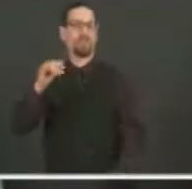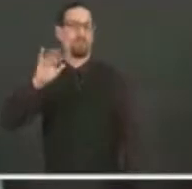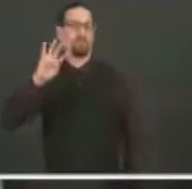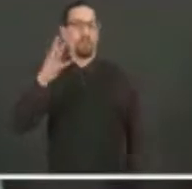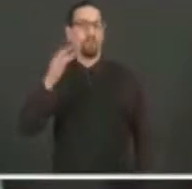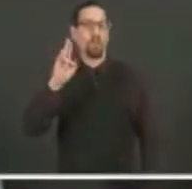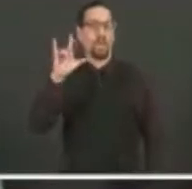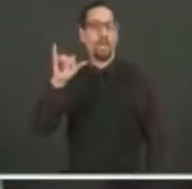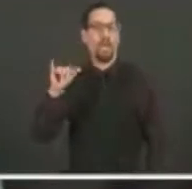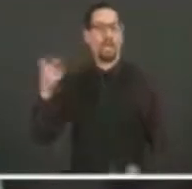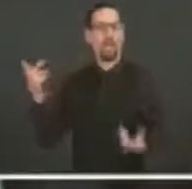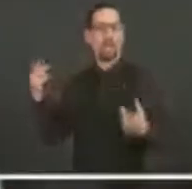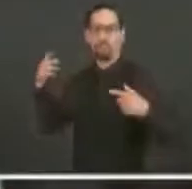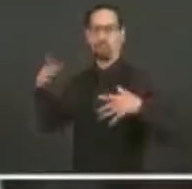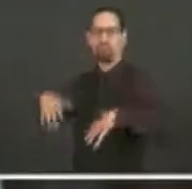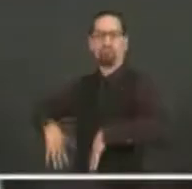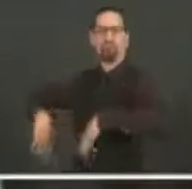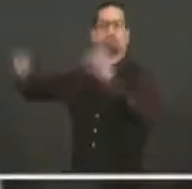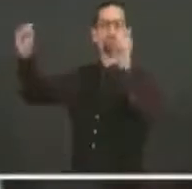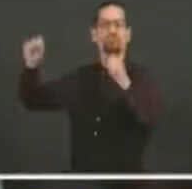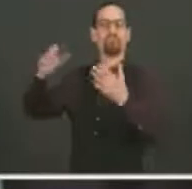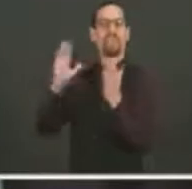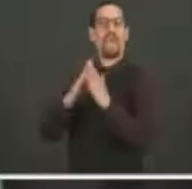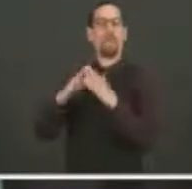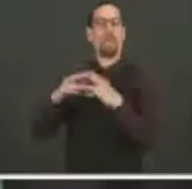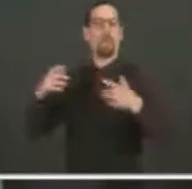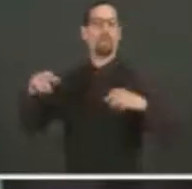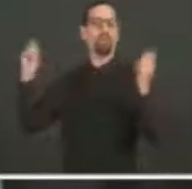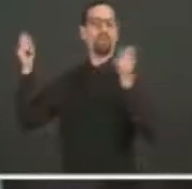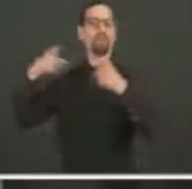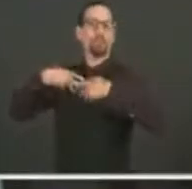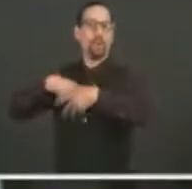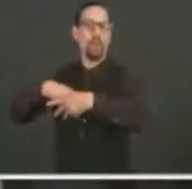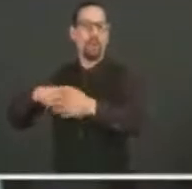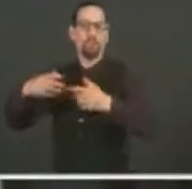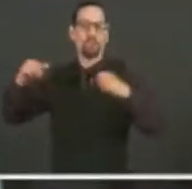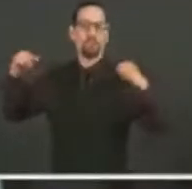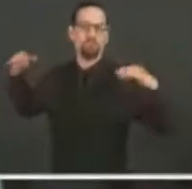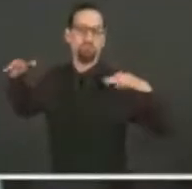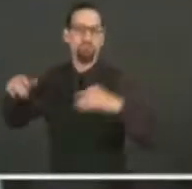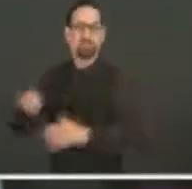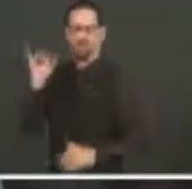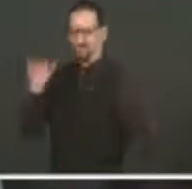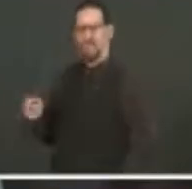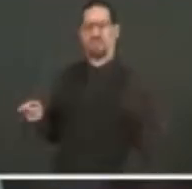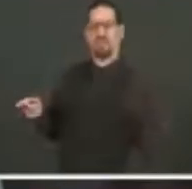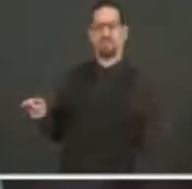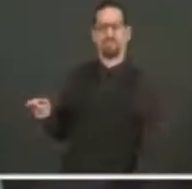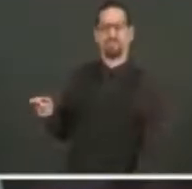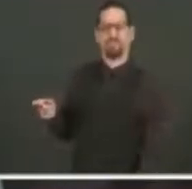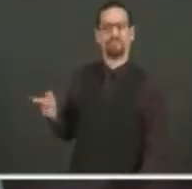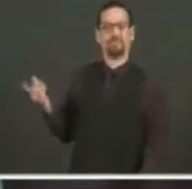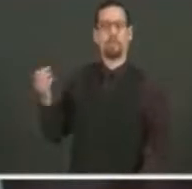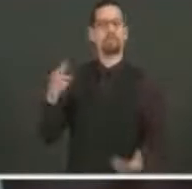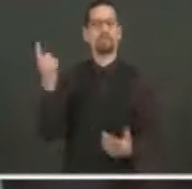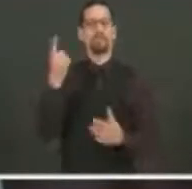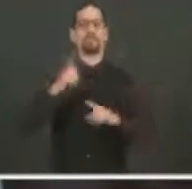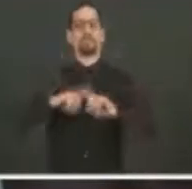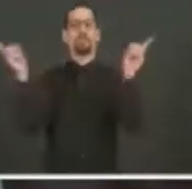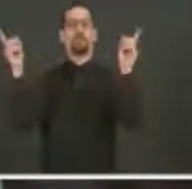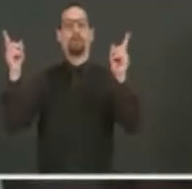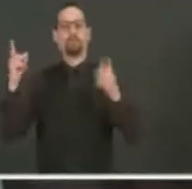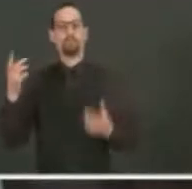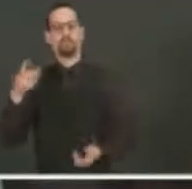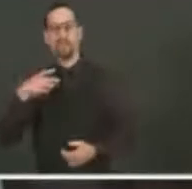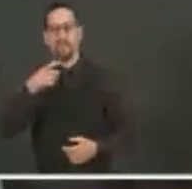hosted by a municipality, a festival, something else where people don't know each